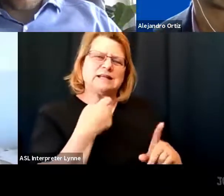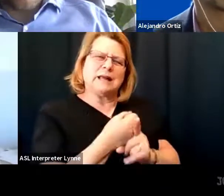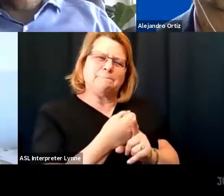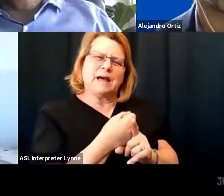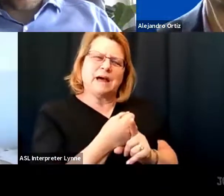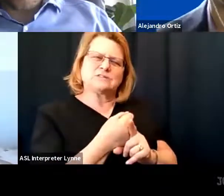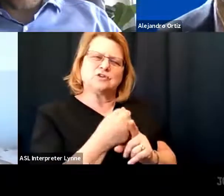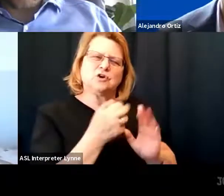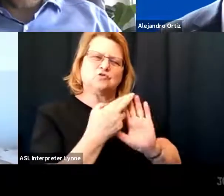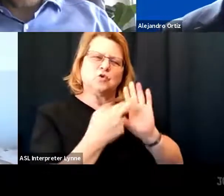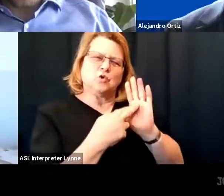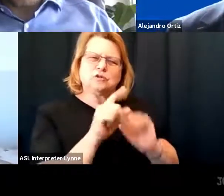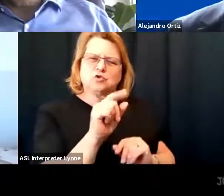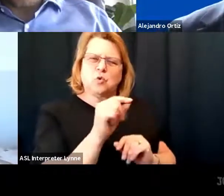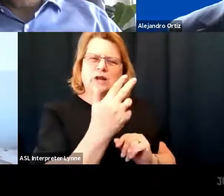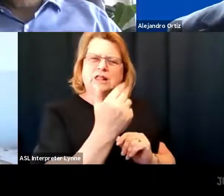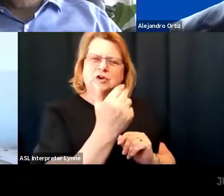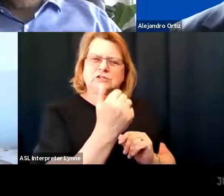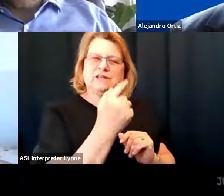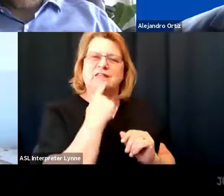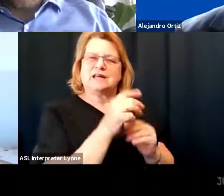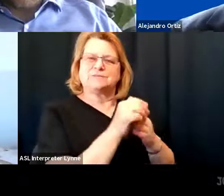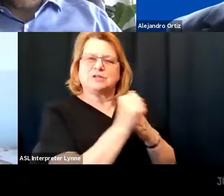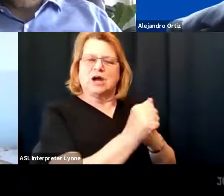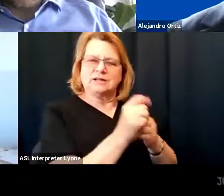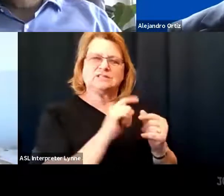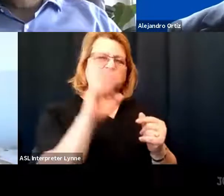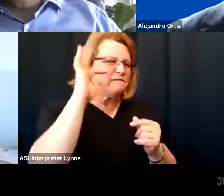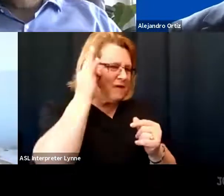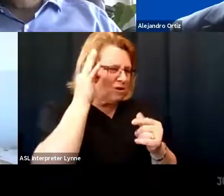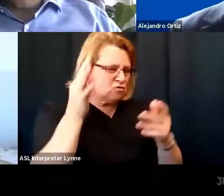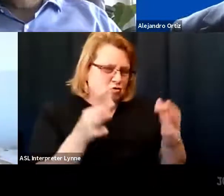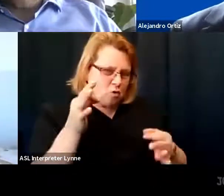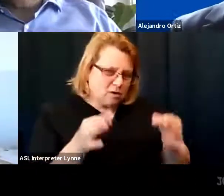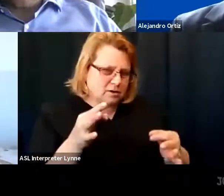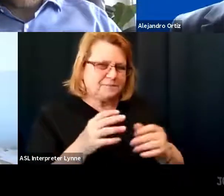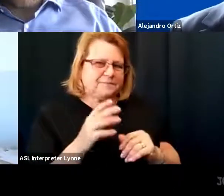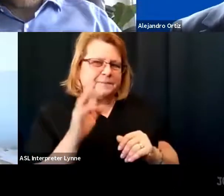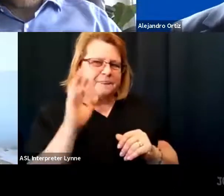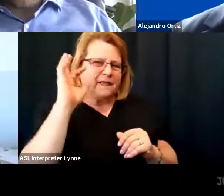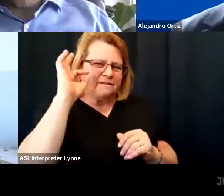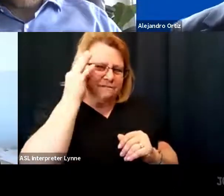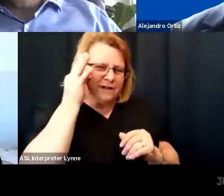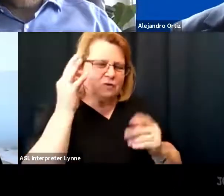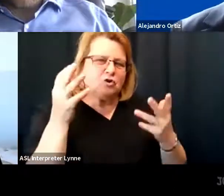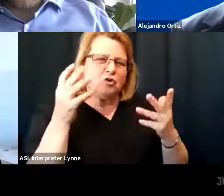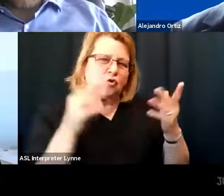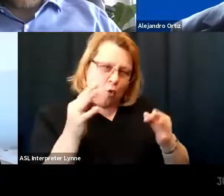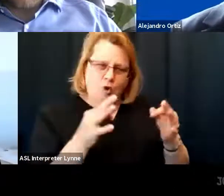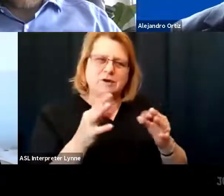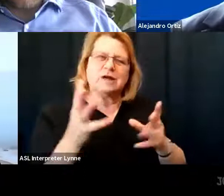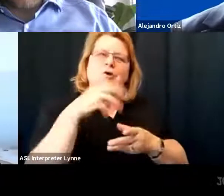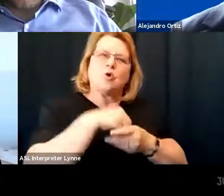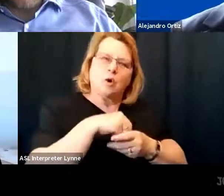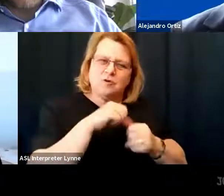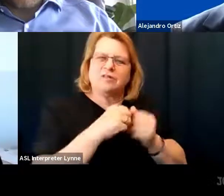2013 that serves as guidance for federal courts. And federal courts then sort of, you know, incorporate that rule. And in many